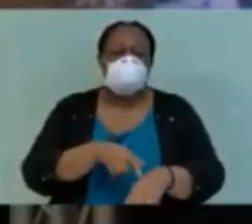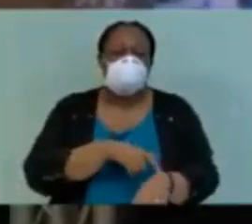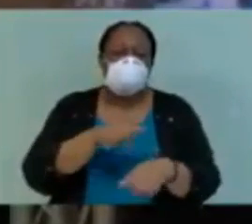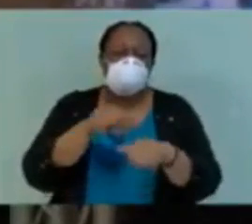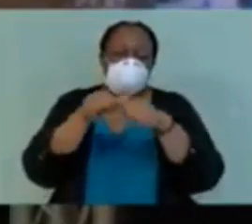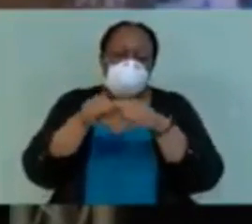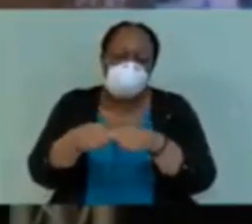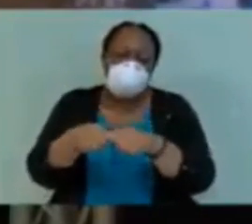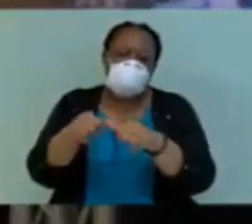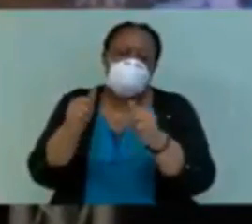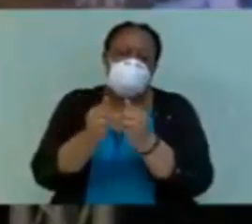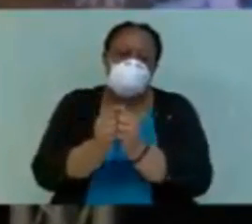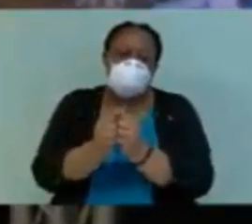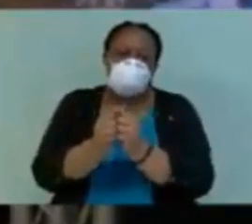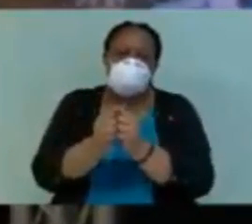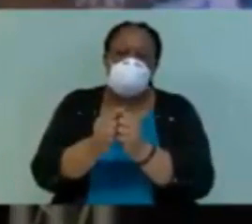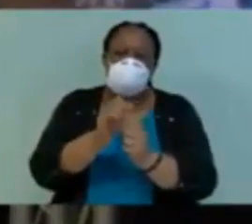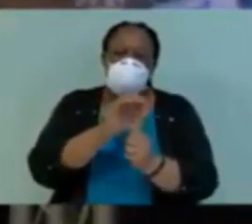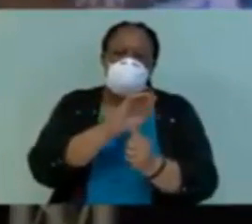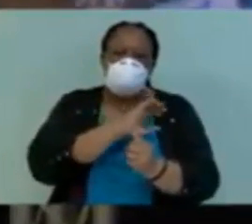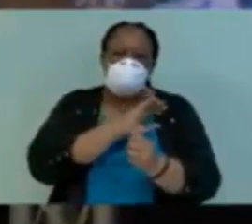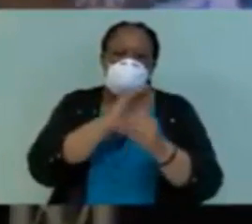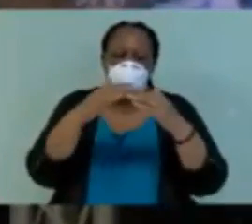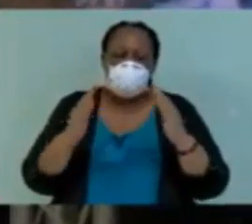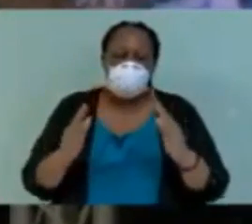This one is for Superintendent Henry.